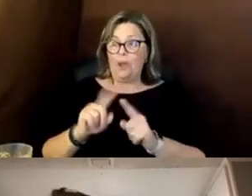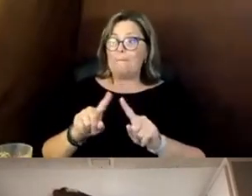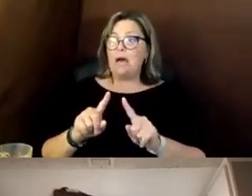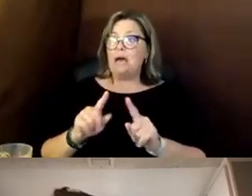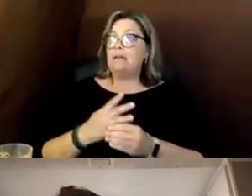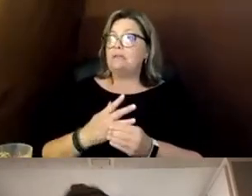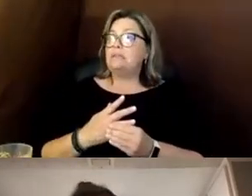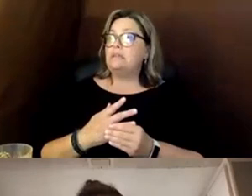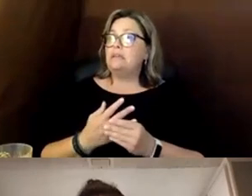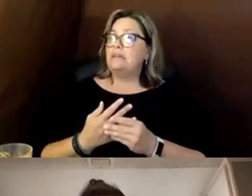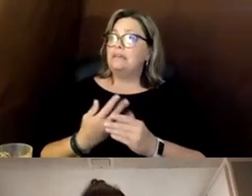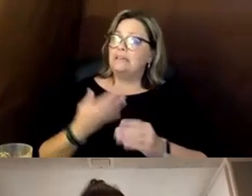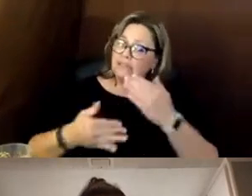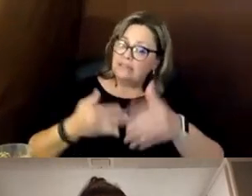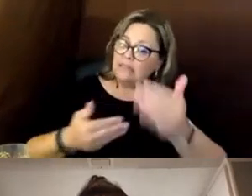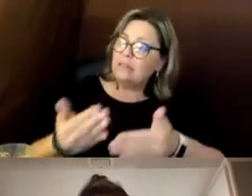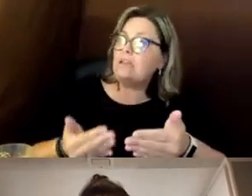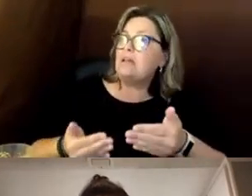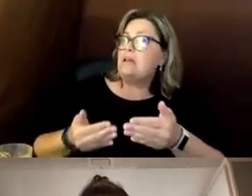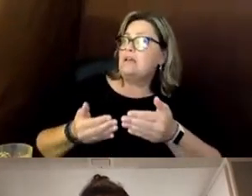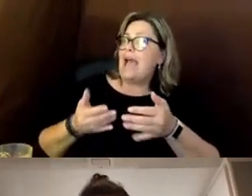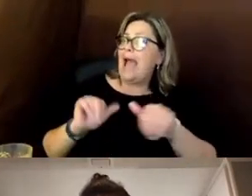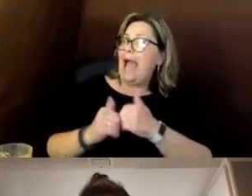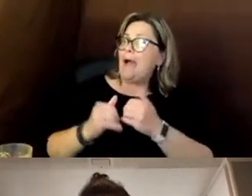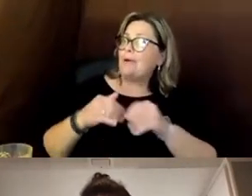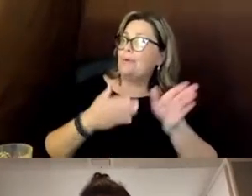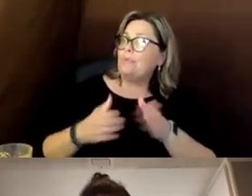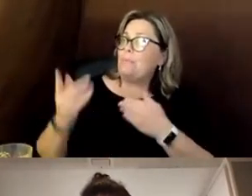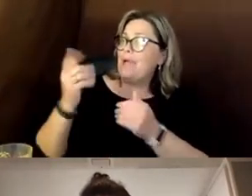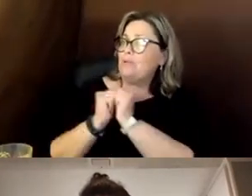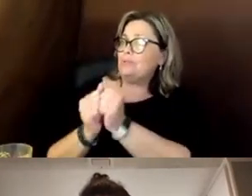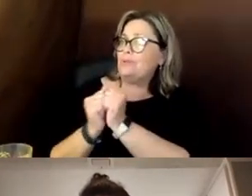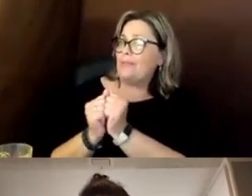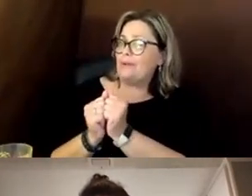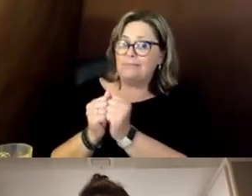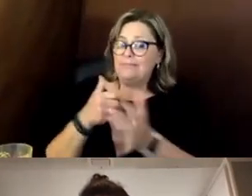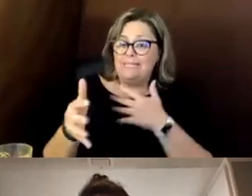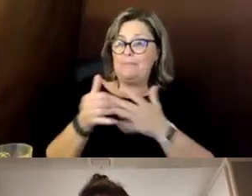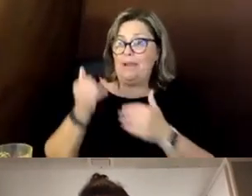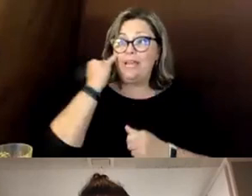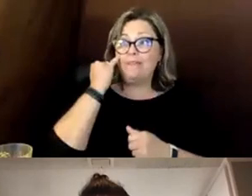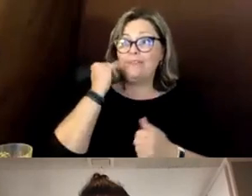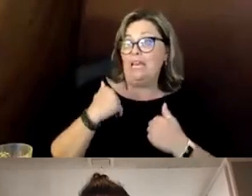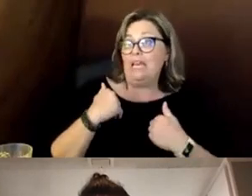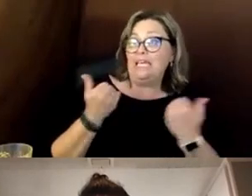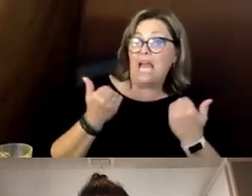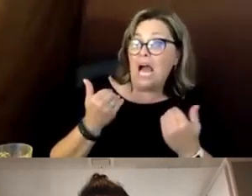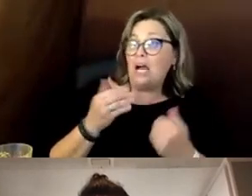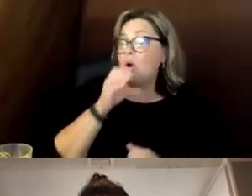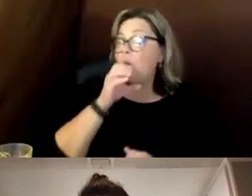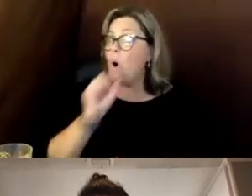this together? Whether we're young or old, whether we're public sector, private sector, let's just go